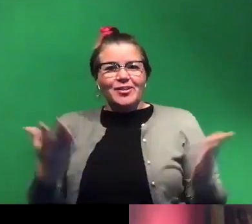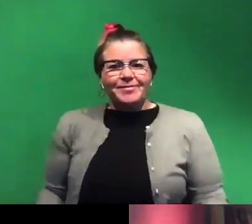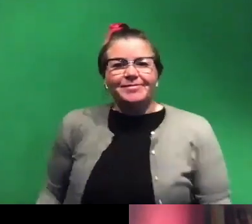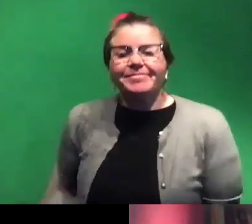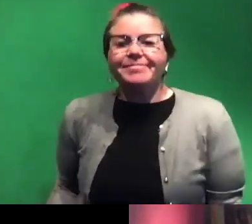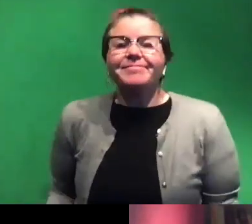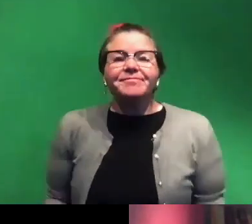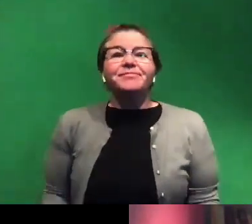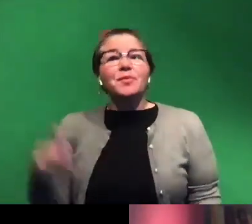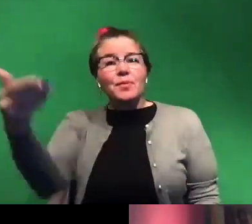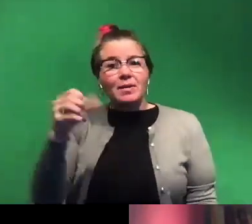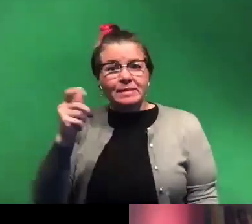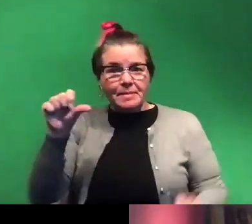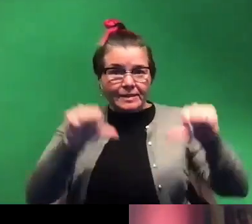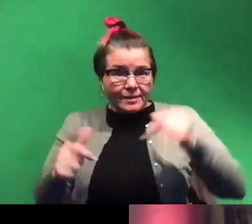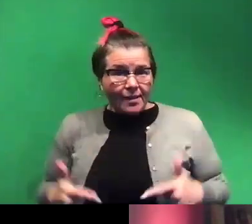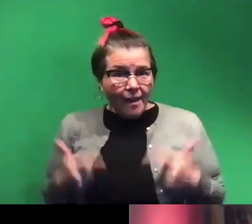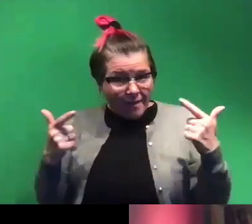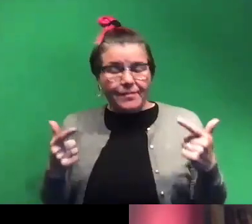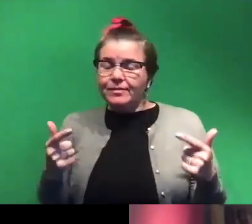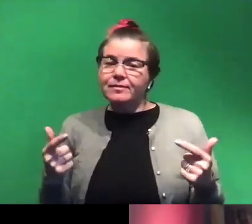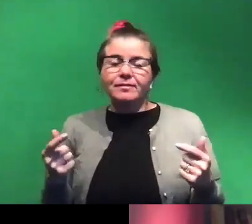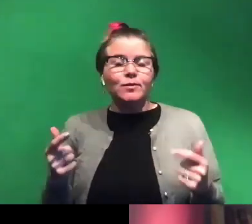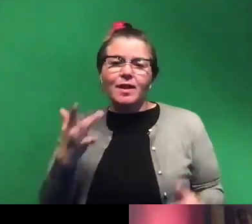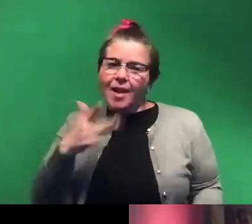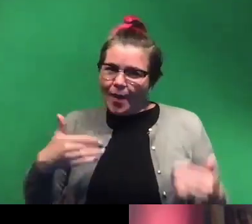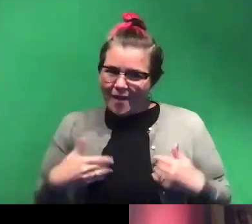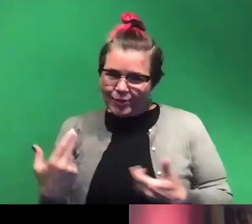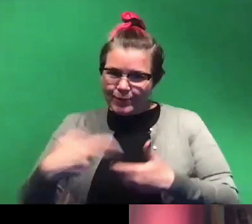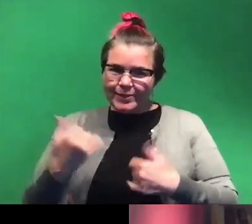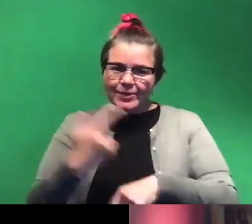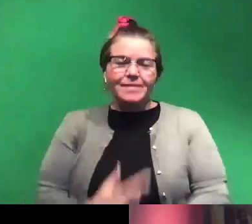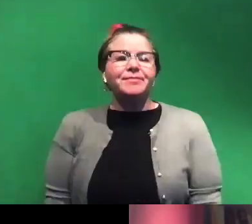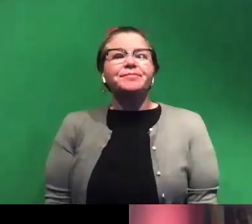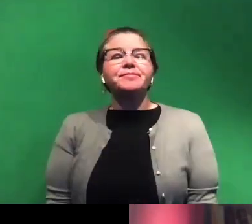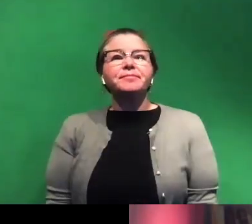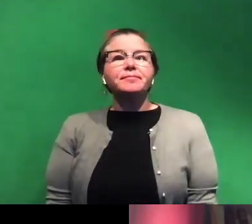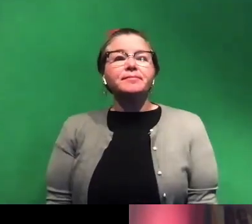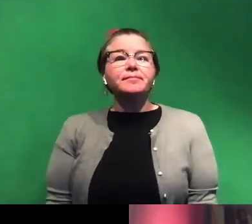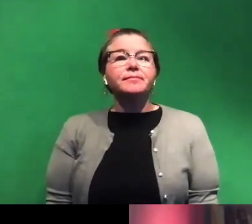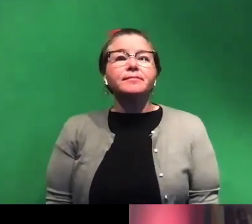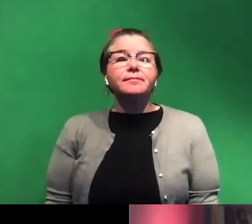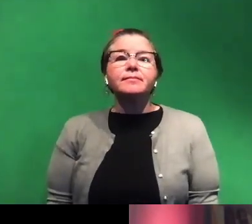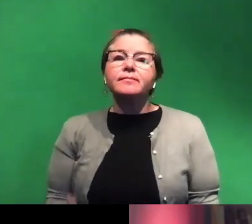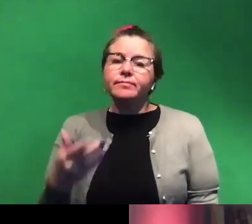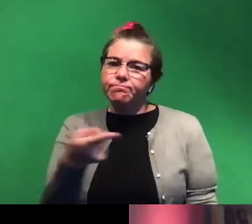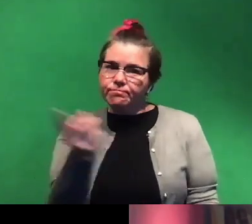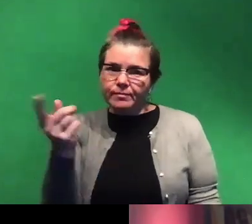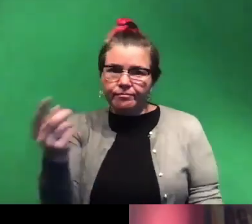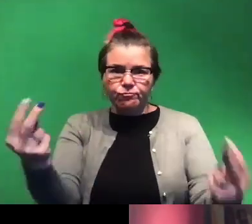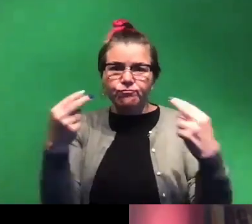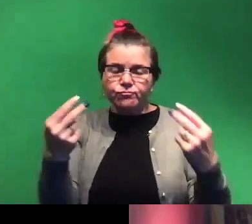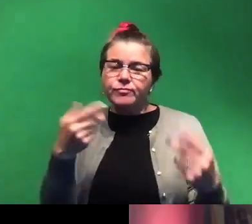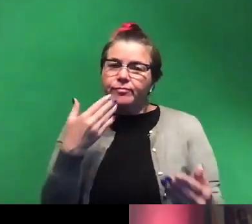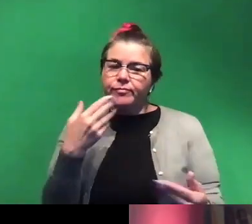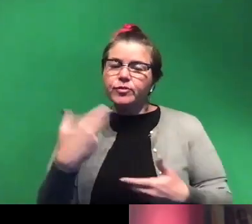All right. Well, welcome to Skype a Scientist Live. We're so lucky to have you here today. Everybody else, thanks for joining us. Let's